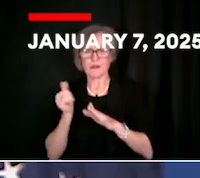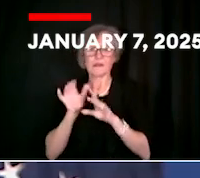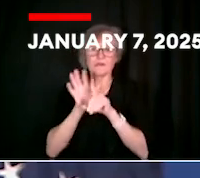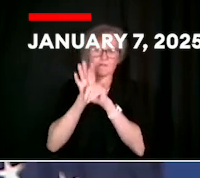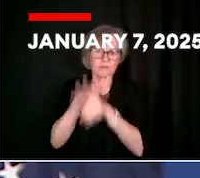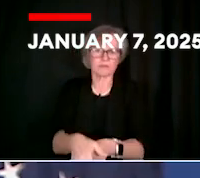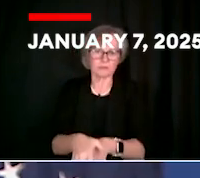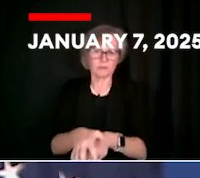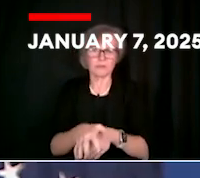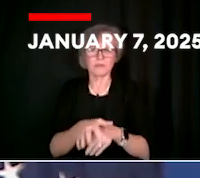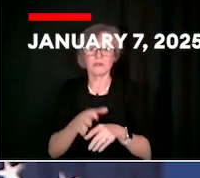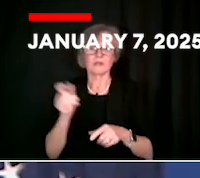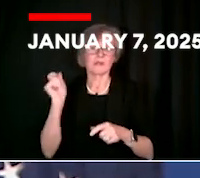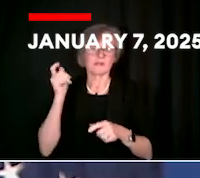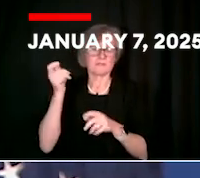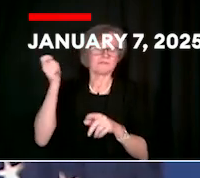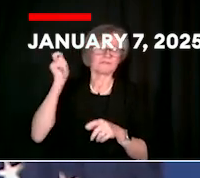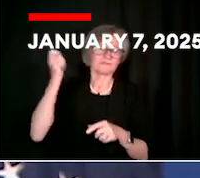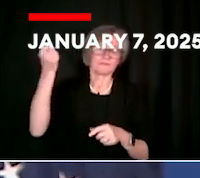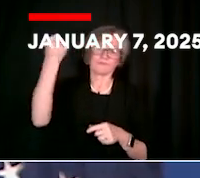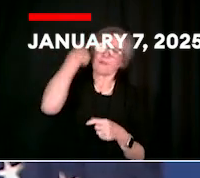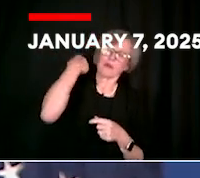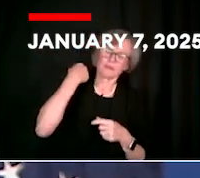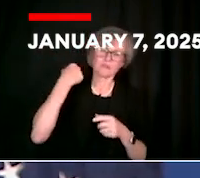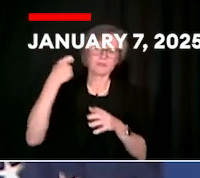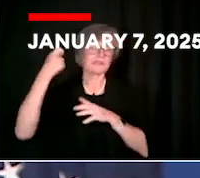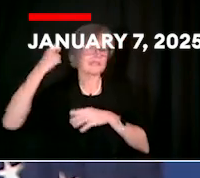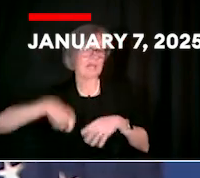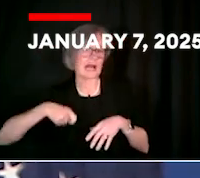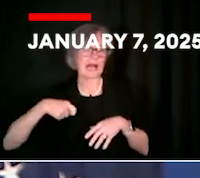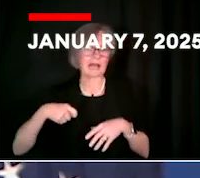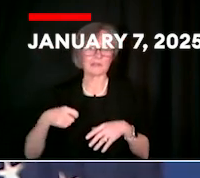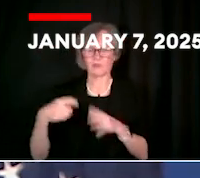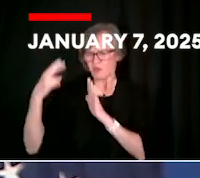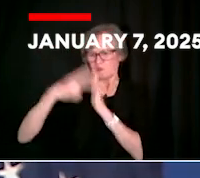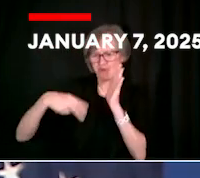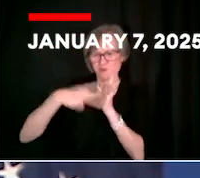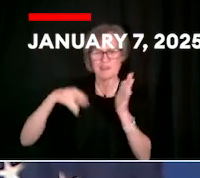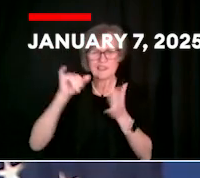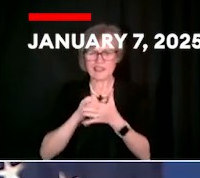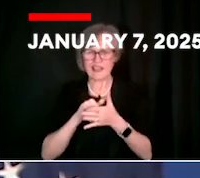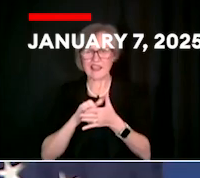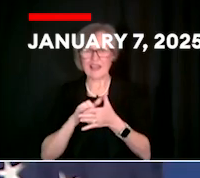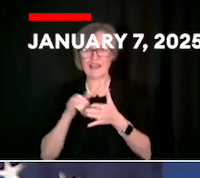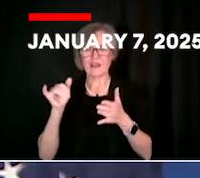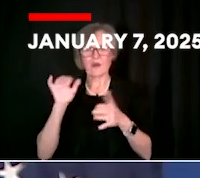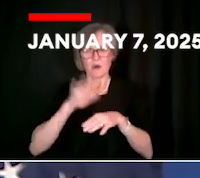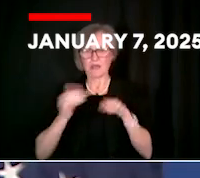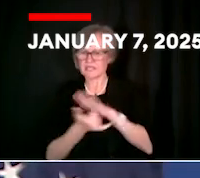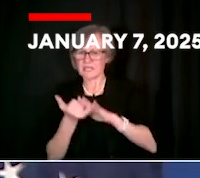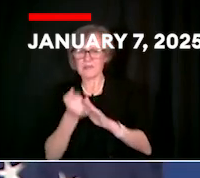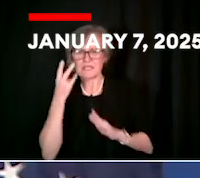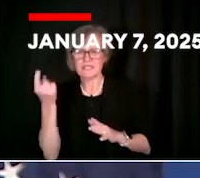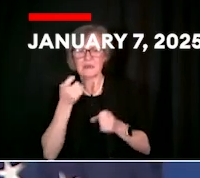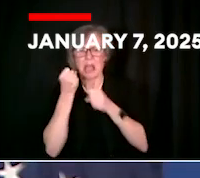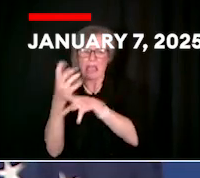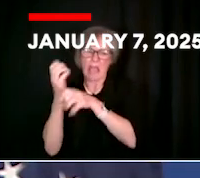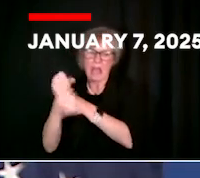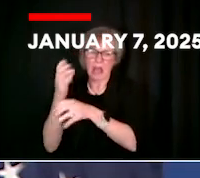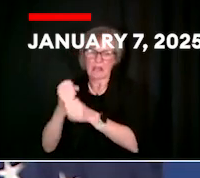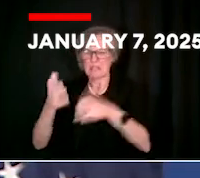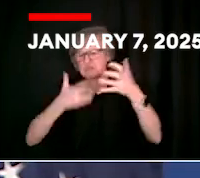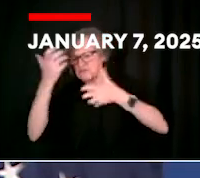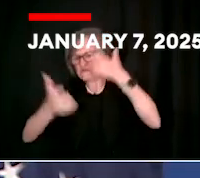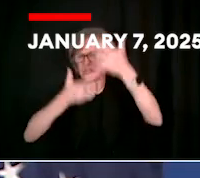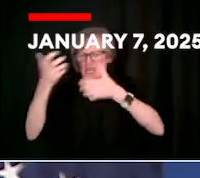a slashing, being punched. When you read that stuff, or you're in the subway system, you see someone yelling and screaming, walking down